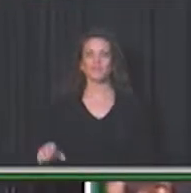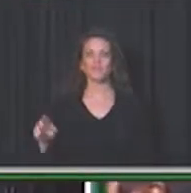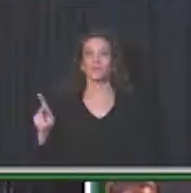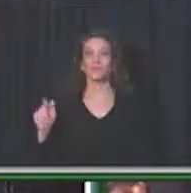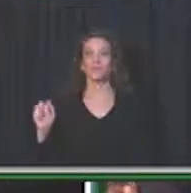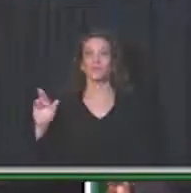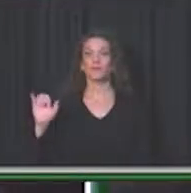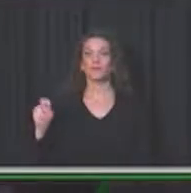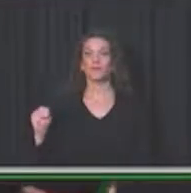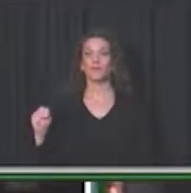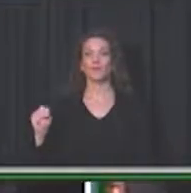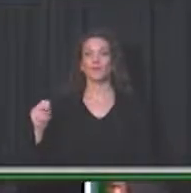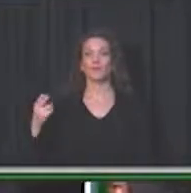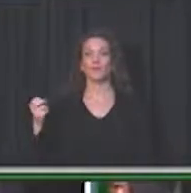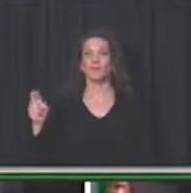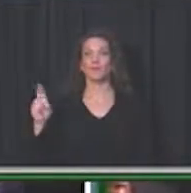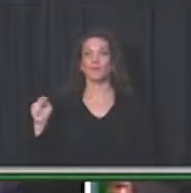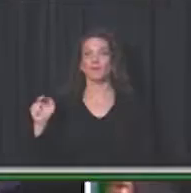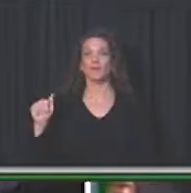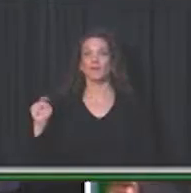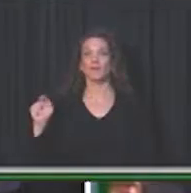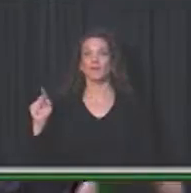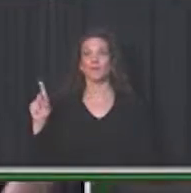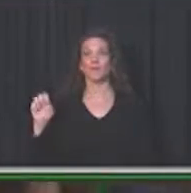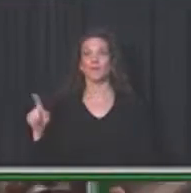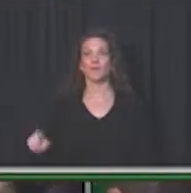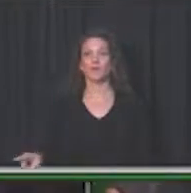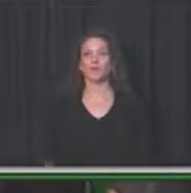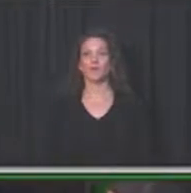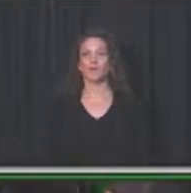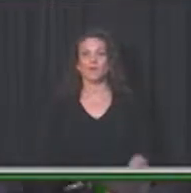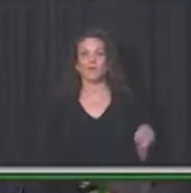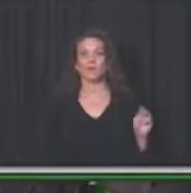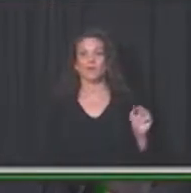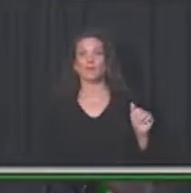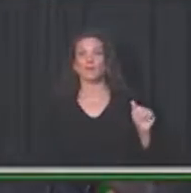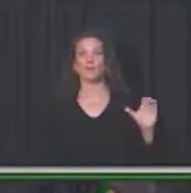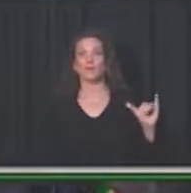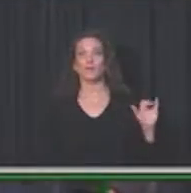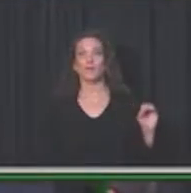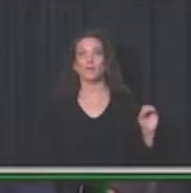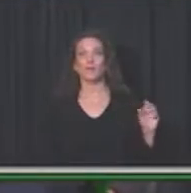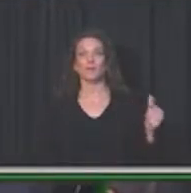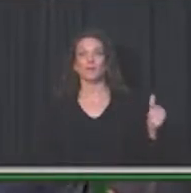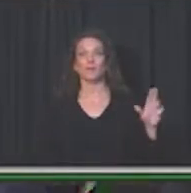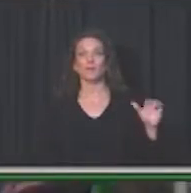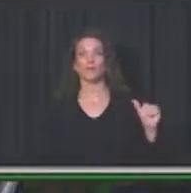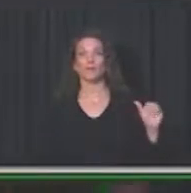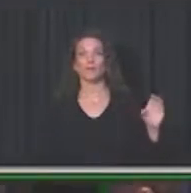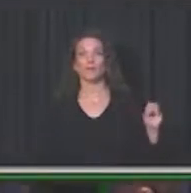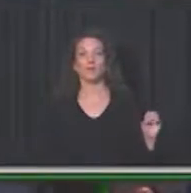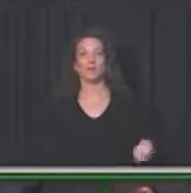Corinne Ann Hernandez. Maceo Rayfield.